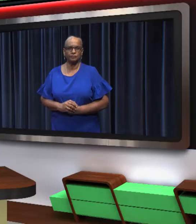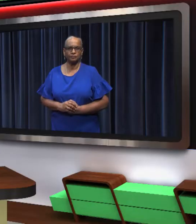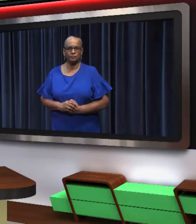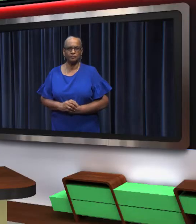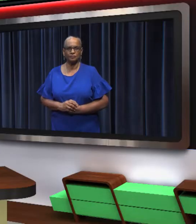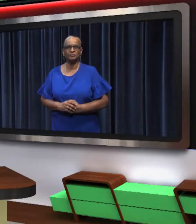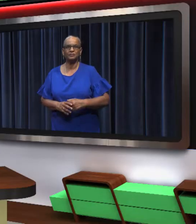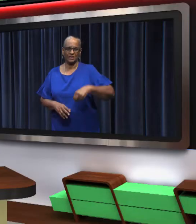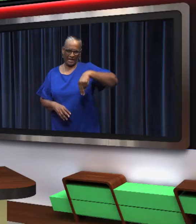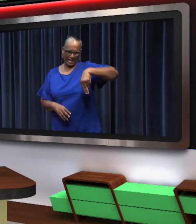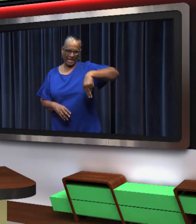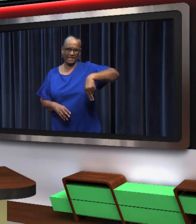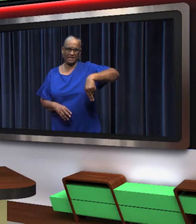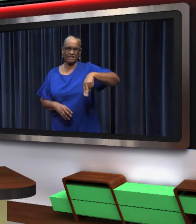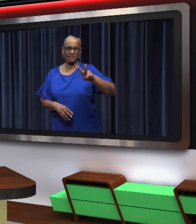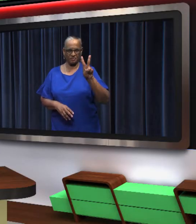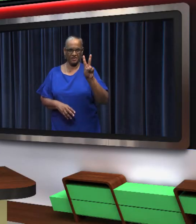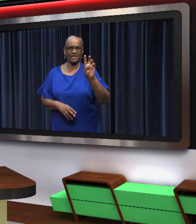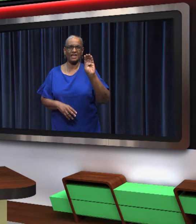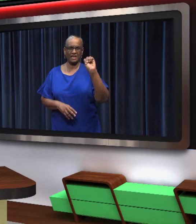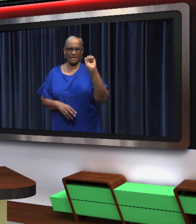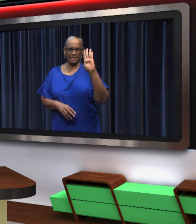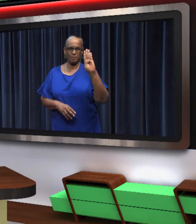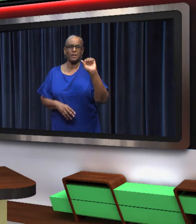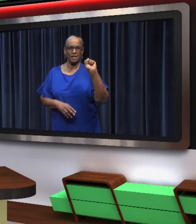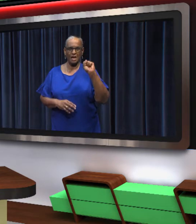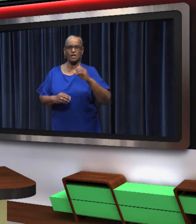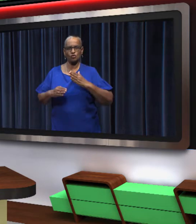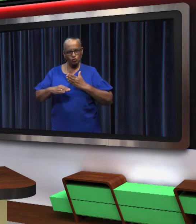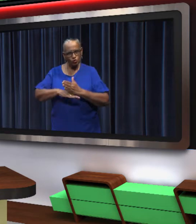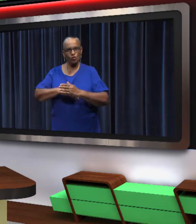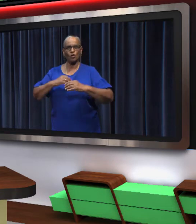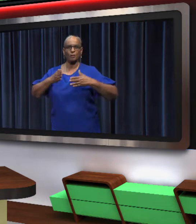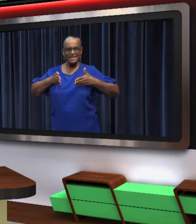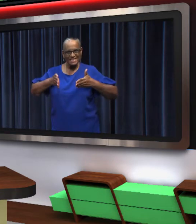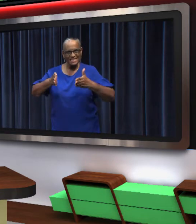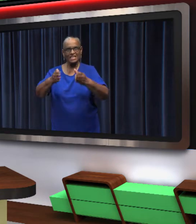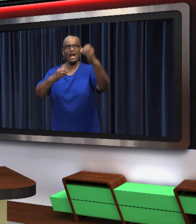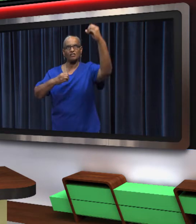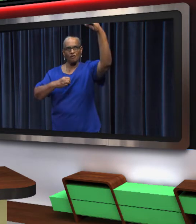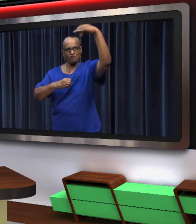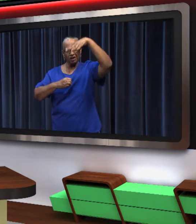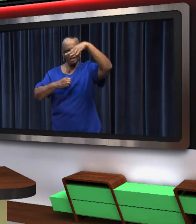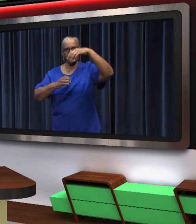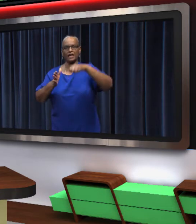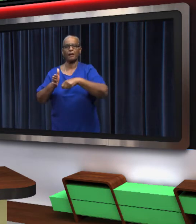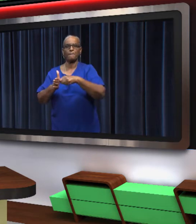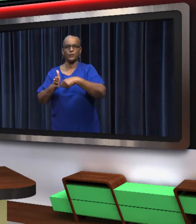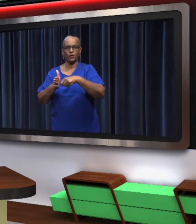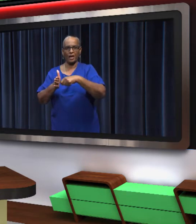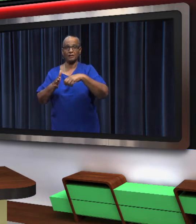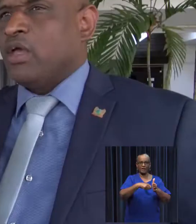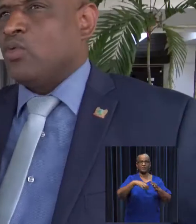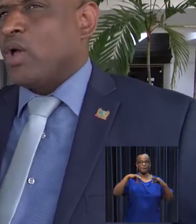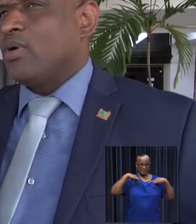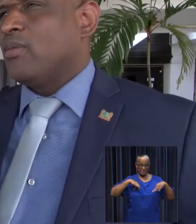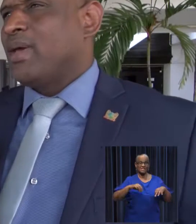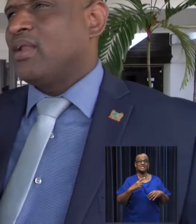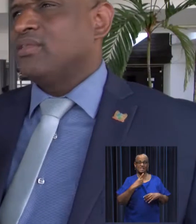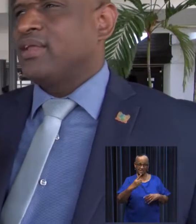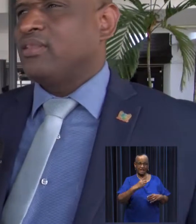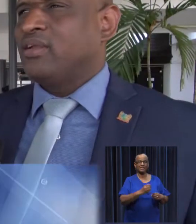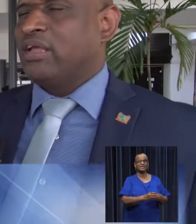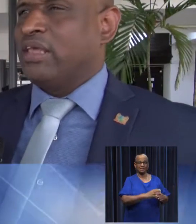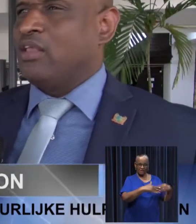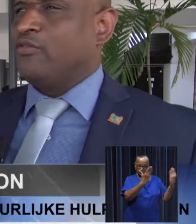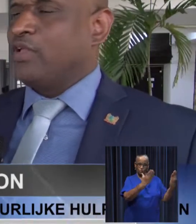The power company EBS is steadily continuing with the nationwide street lightning project. So says